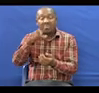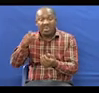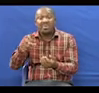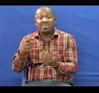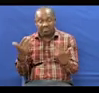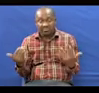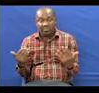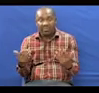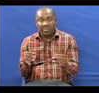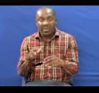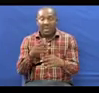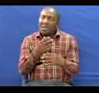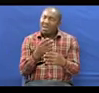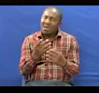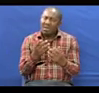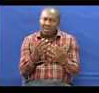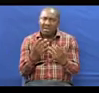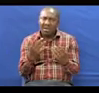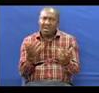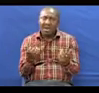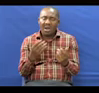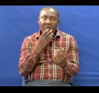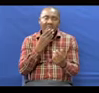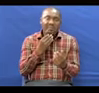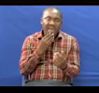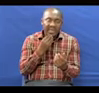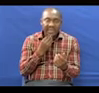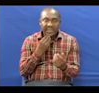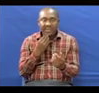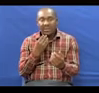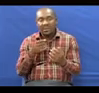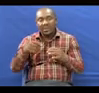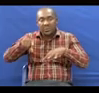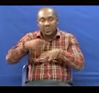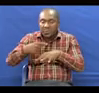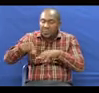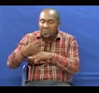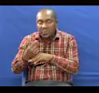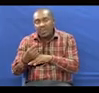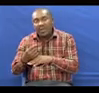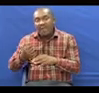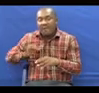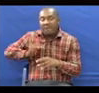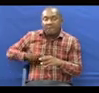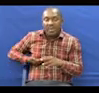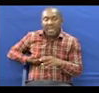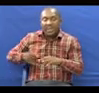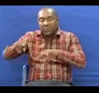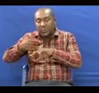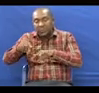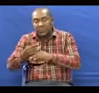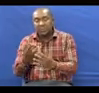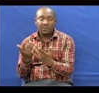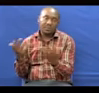peoples in a nation. How many males, how many male involved in marriage, how many females involved